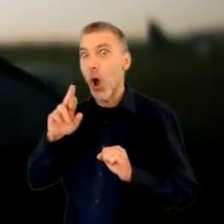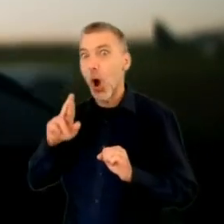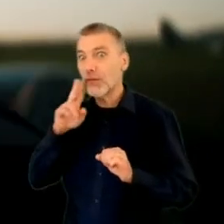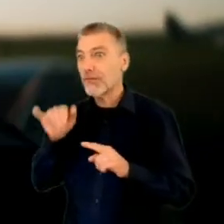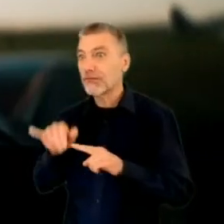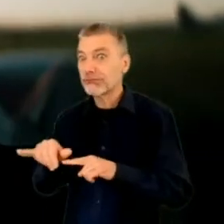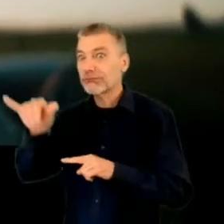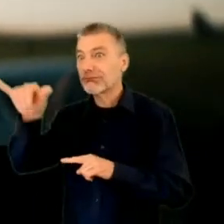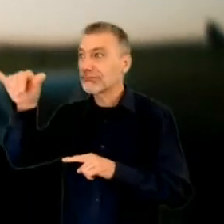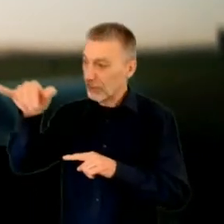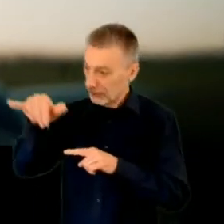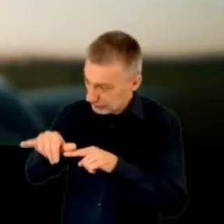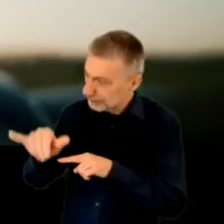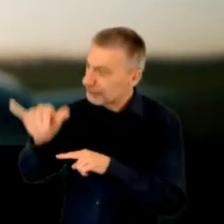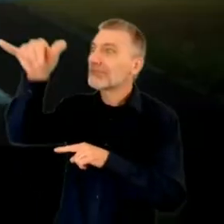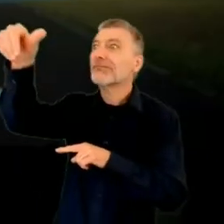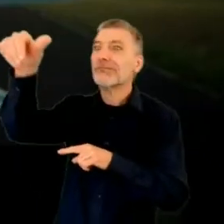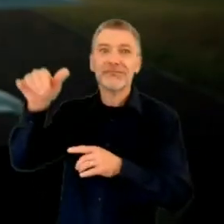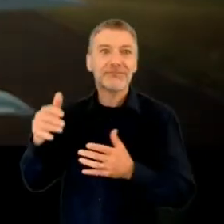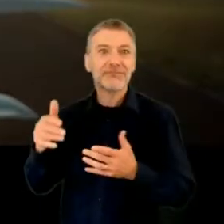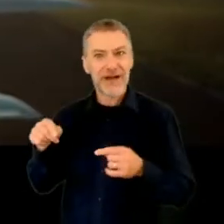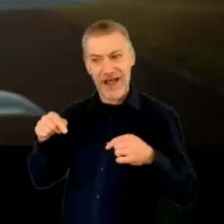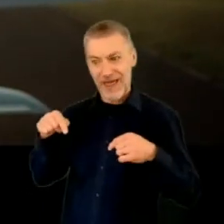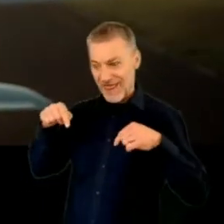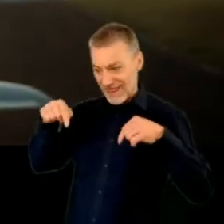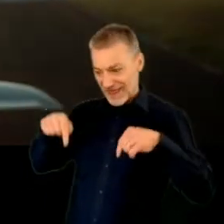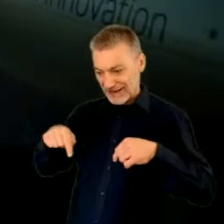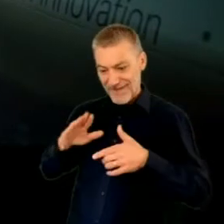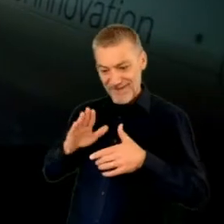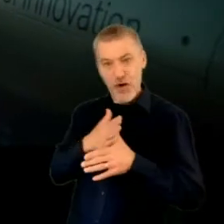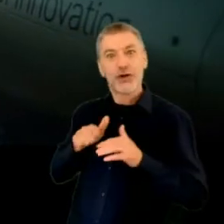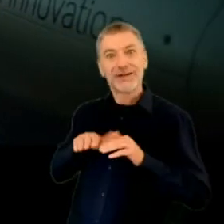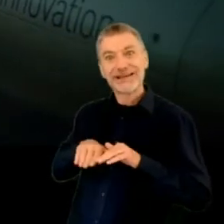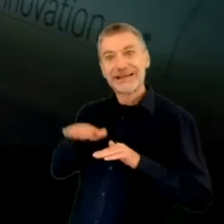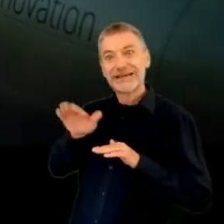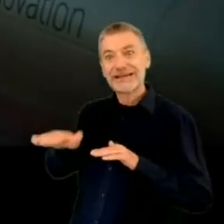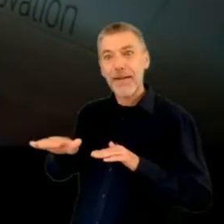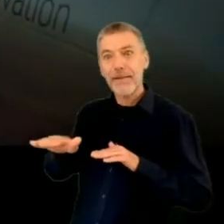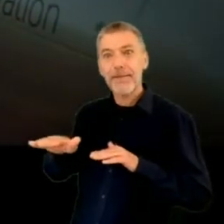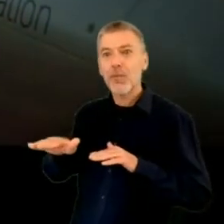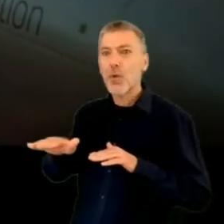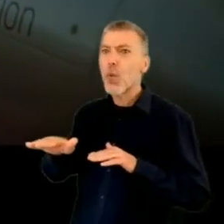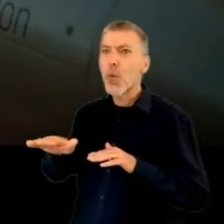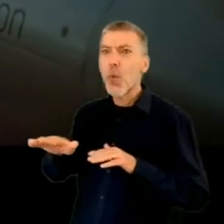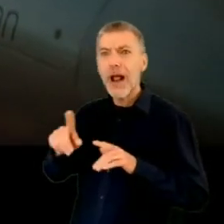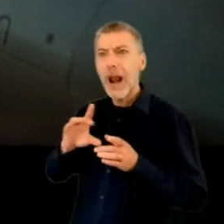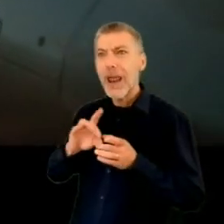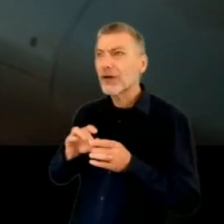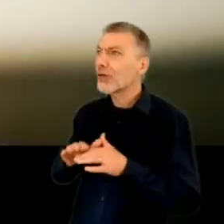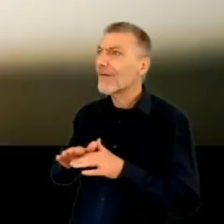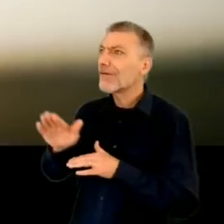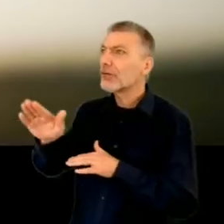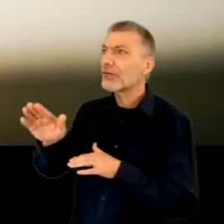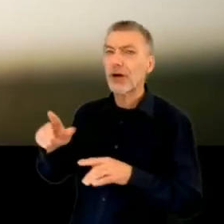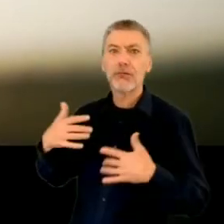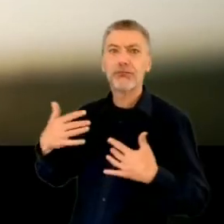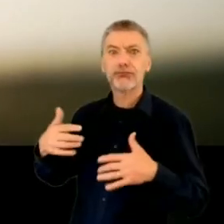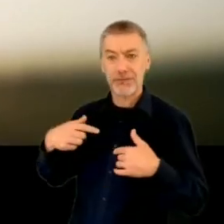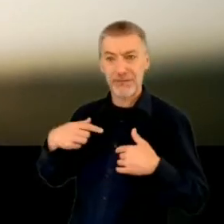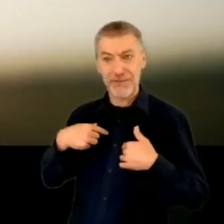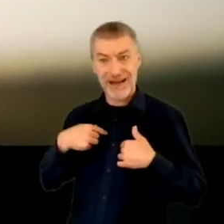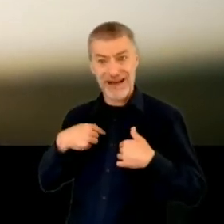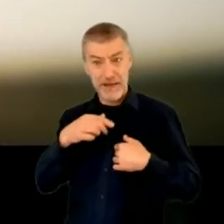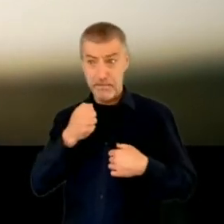this project means and this step means as part of that journey for the next generation. And to be able to look my own children in the eye and say